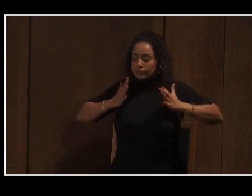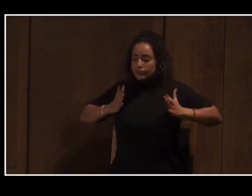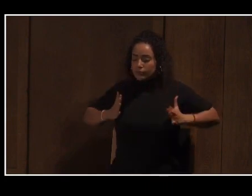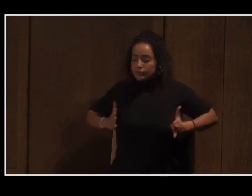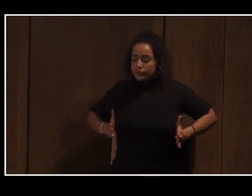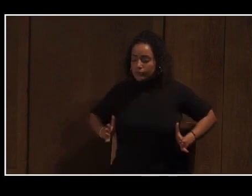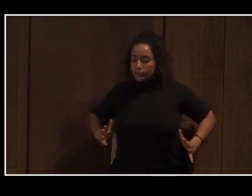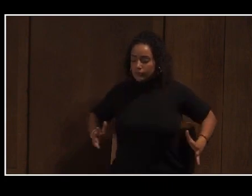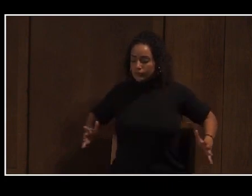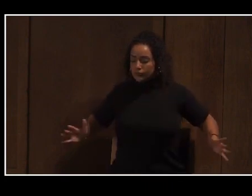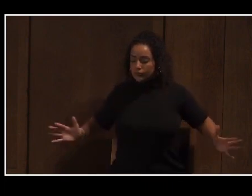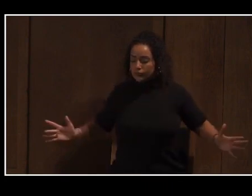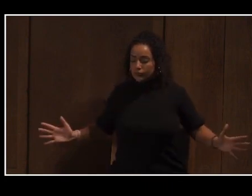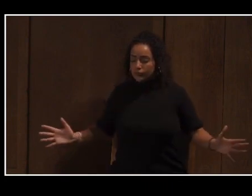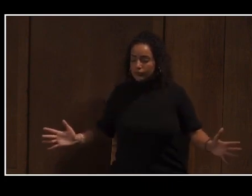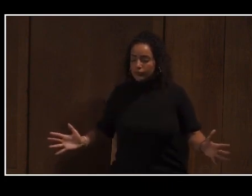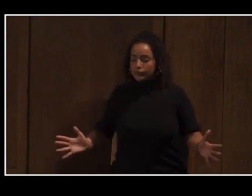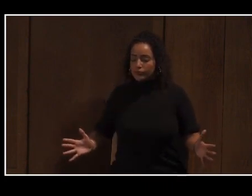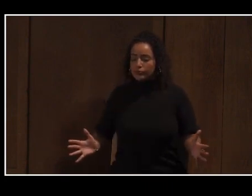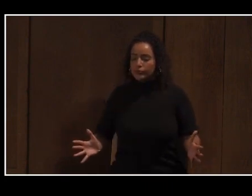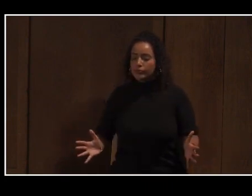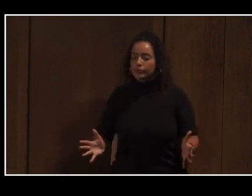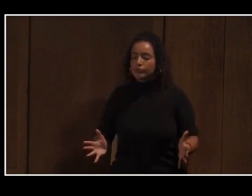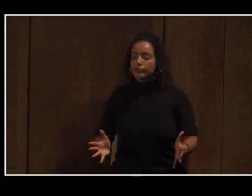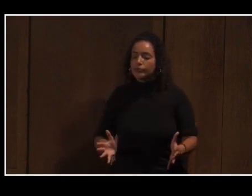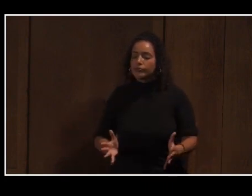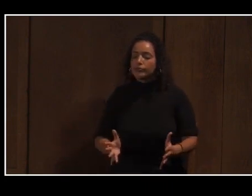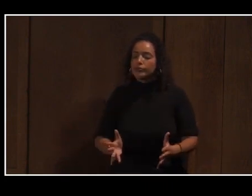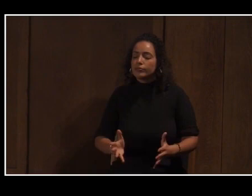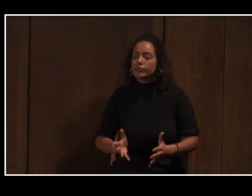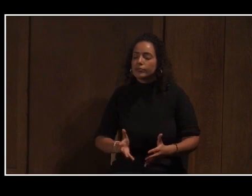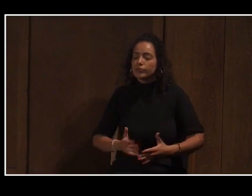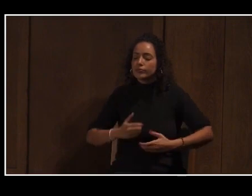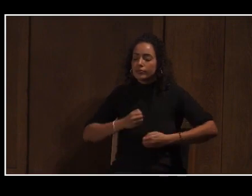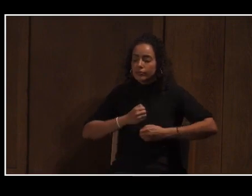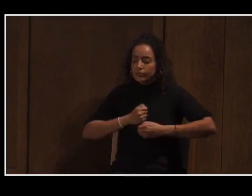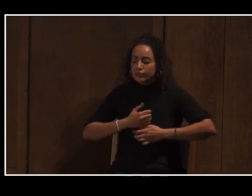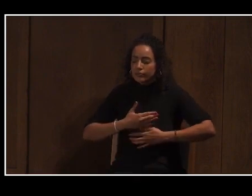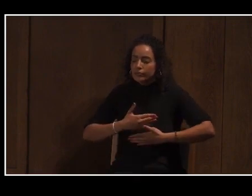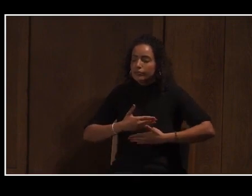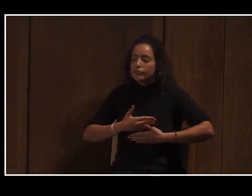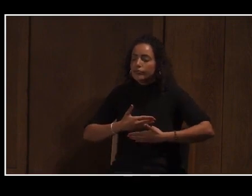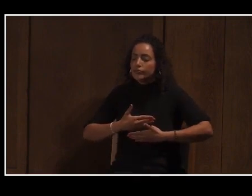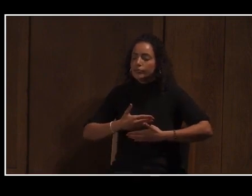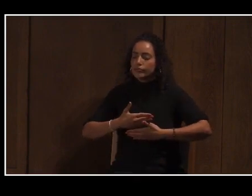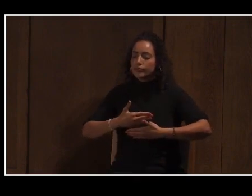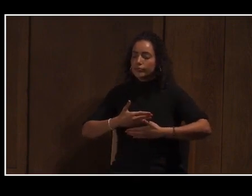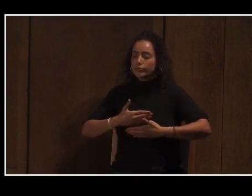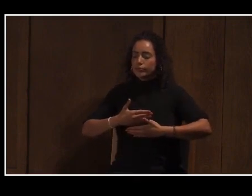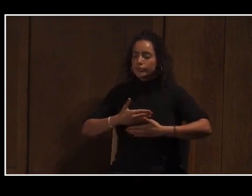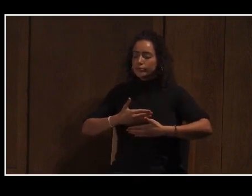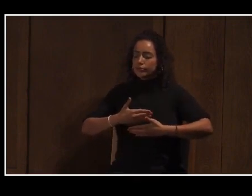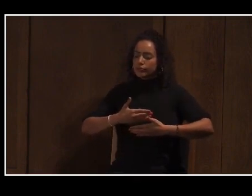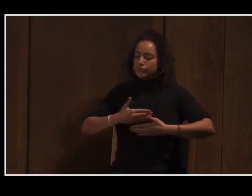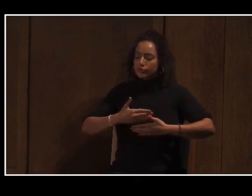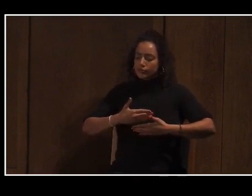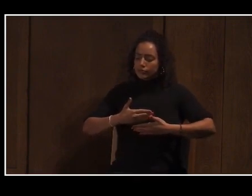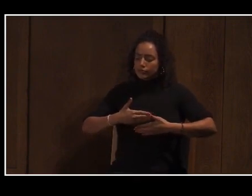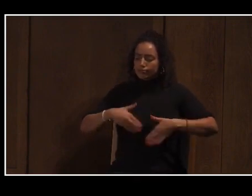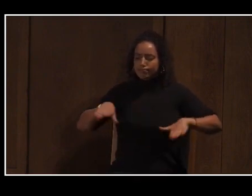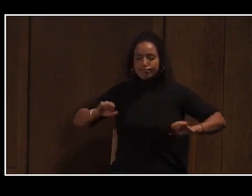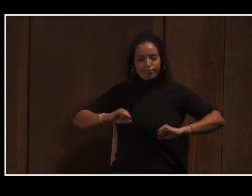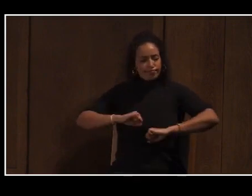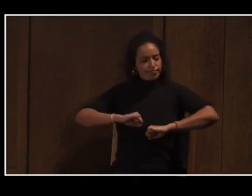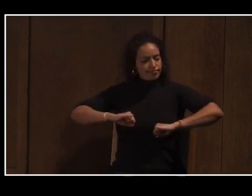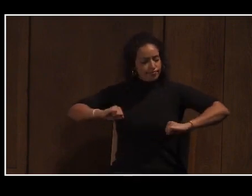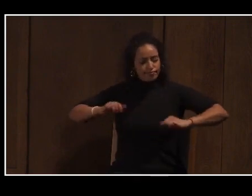ourselves. If you can take a breath, if you feel comfortable to do that, just take up space and air